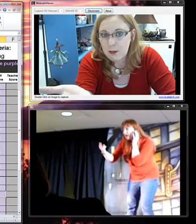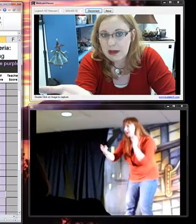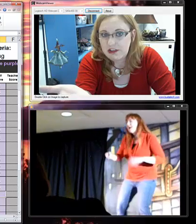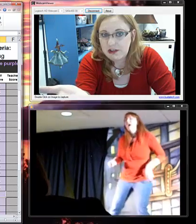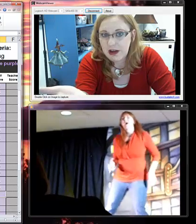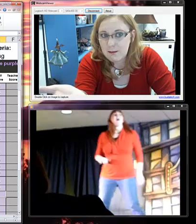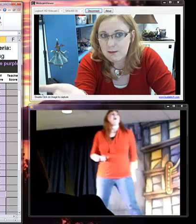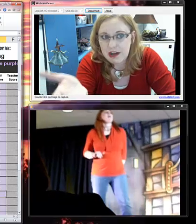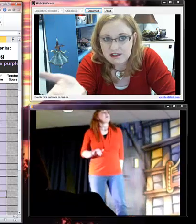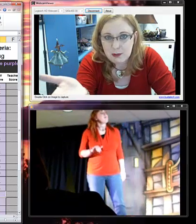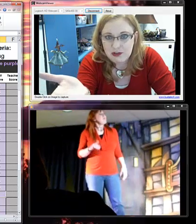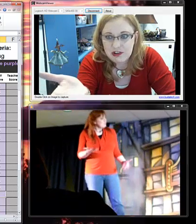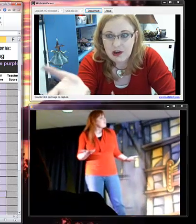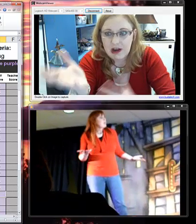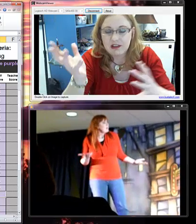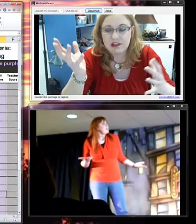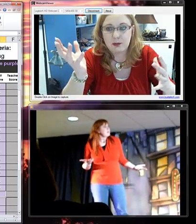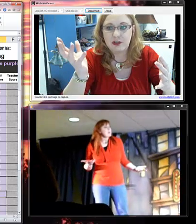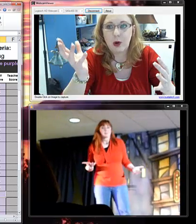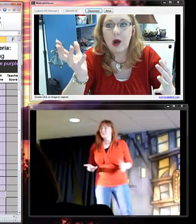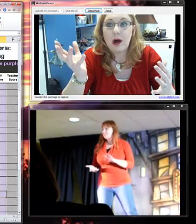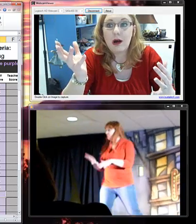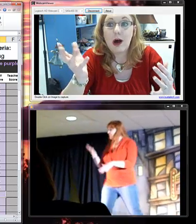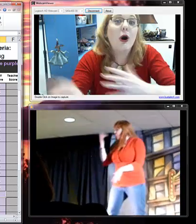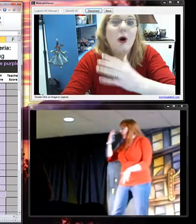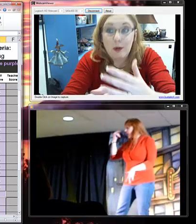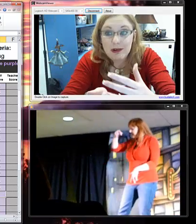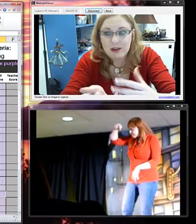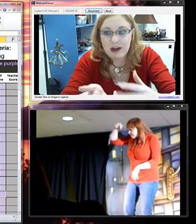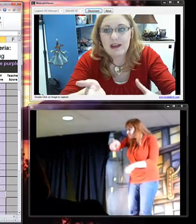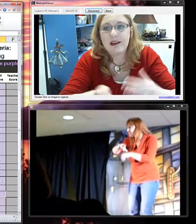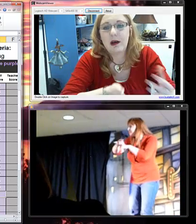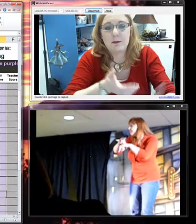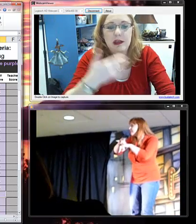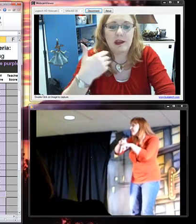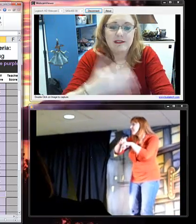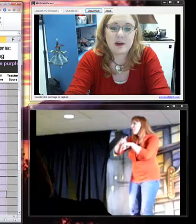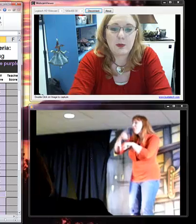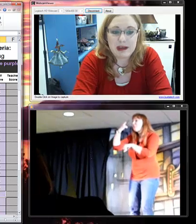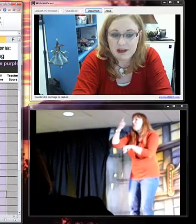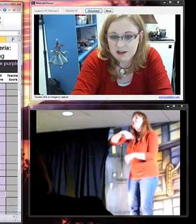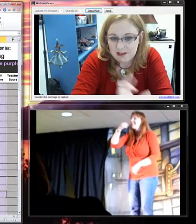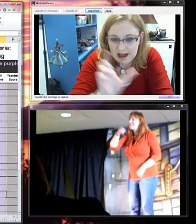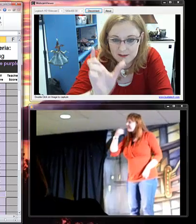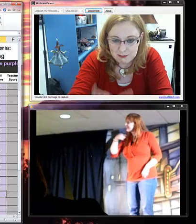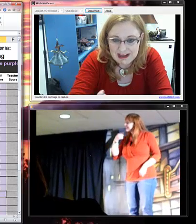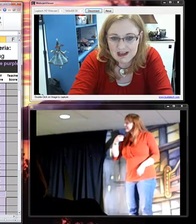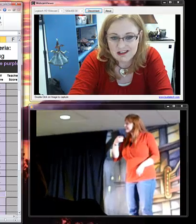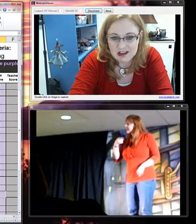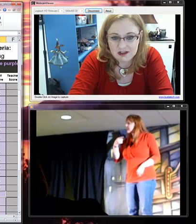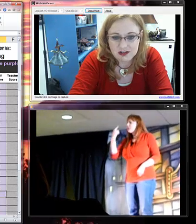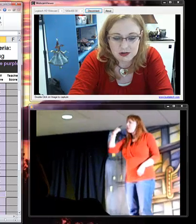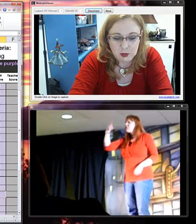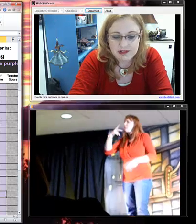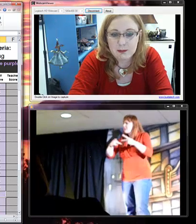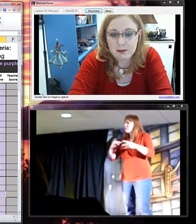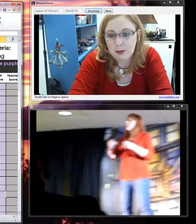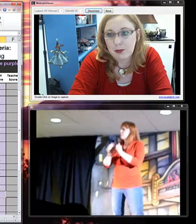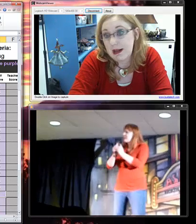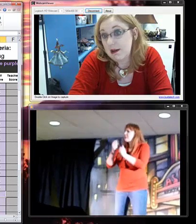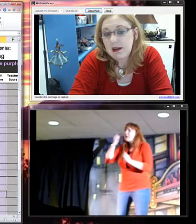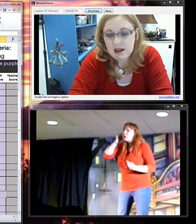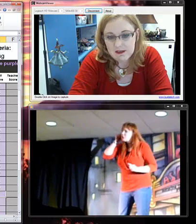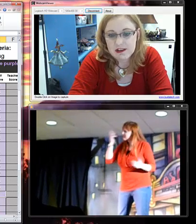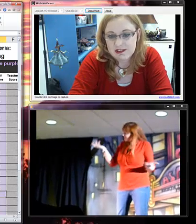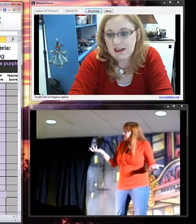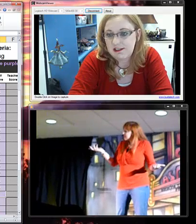cliffhanger moment that the audience is supposed to go, oh, right. And so because of that being intentional, was it